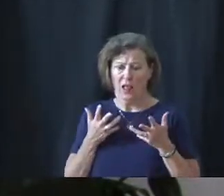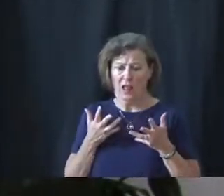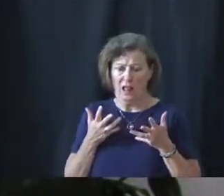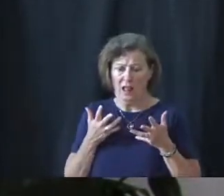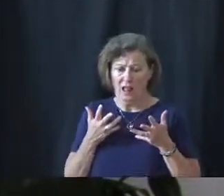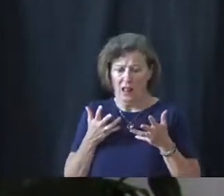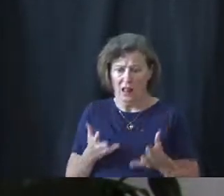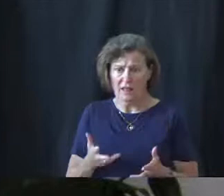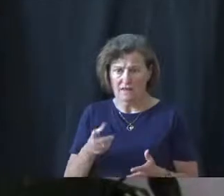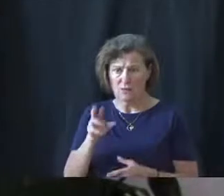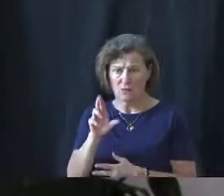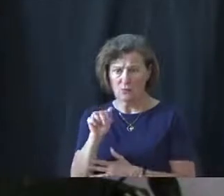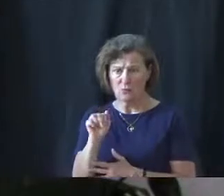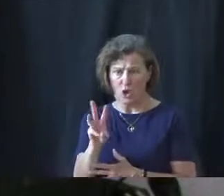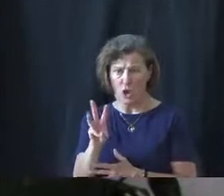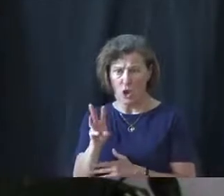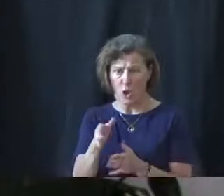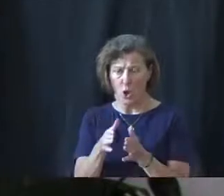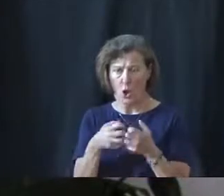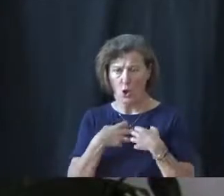raw, open,